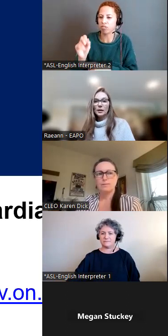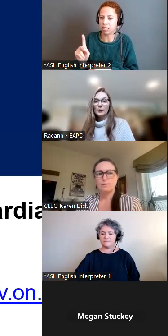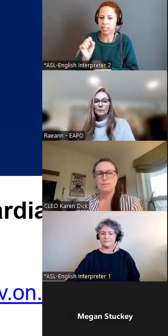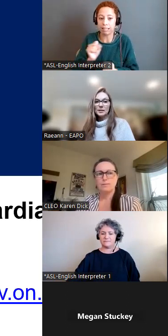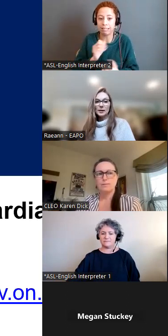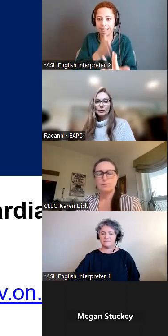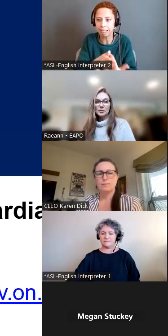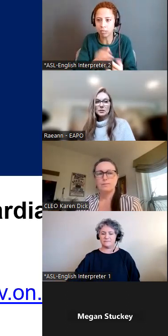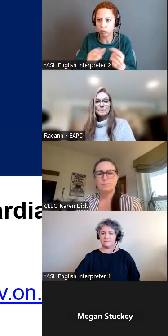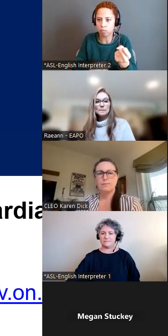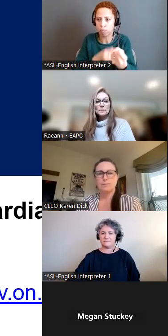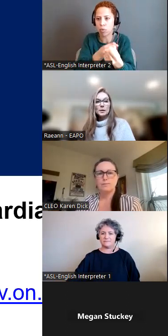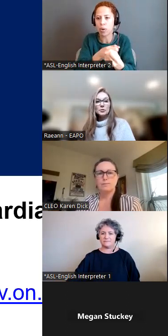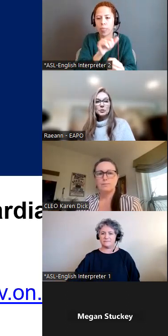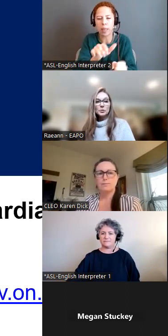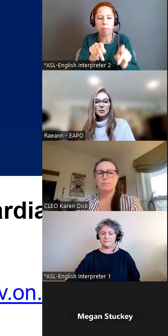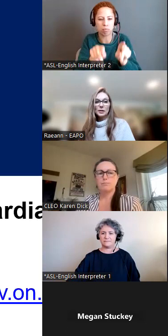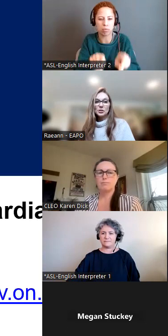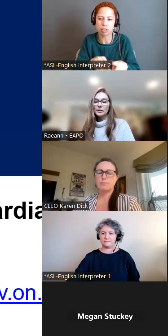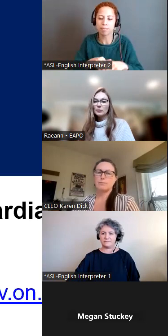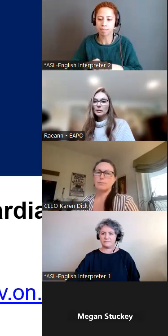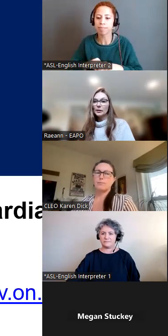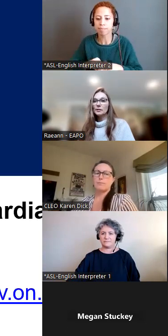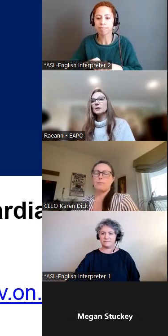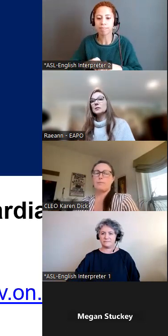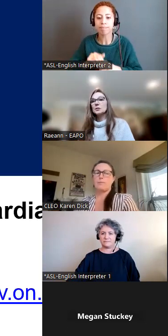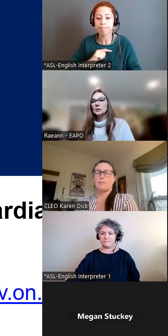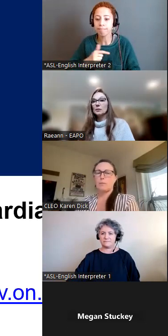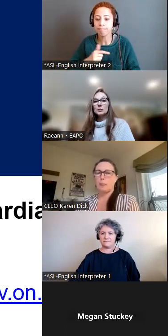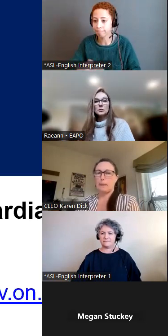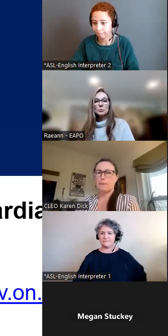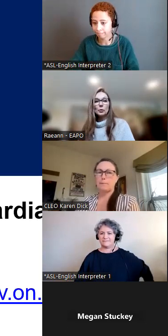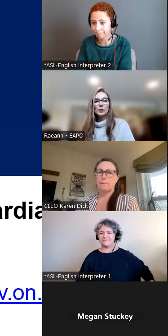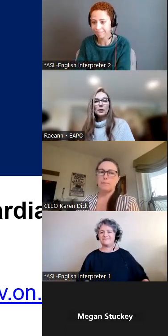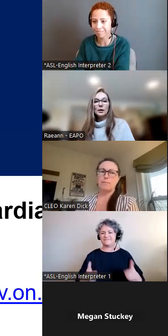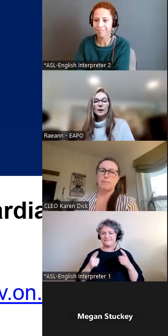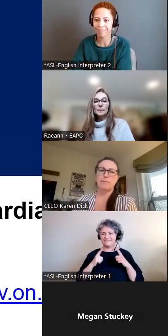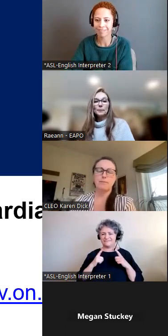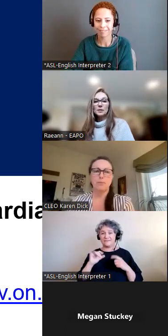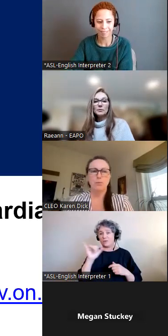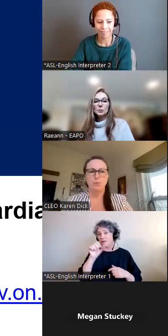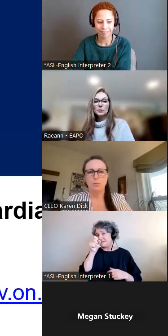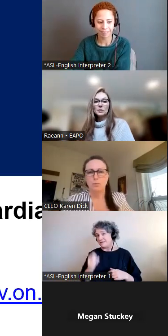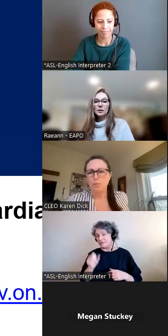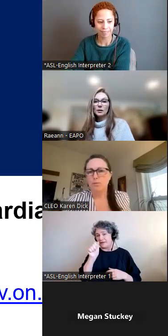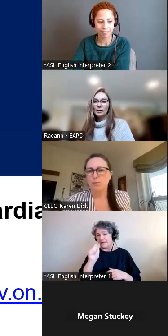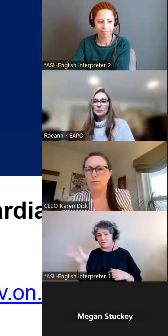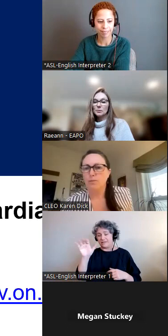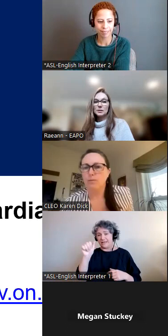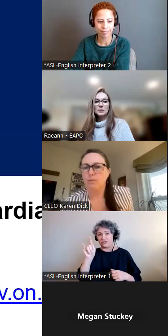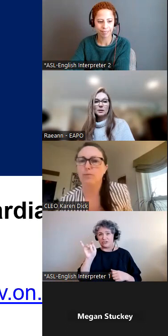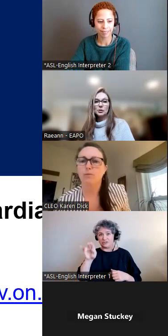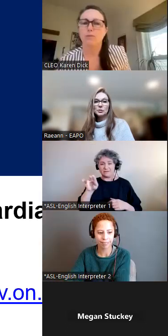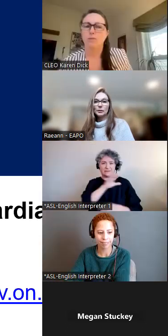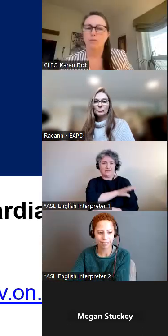person that's at risk. There's also the South Asian Legal Clinic that does also support individuals around